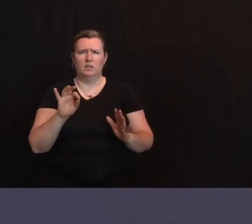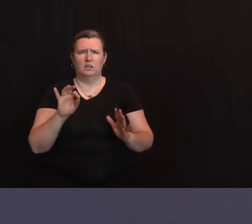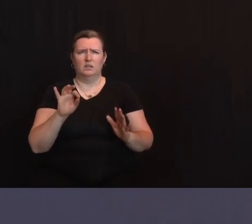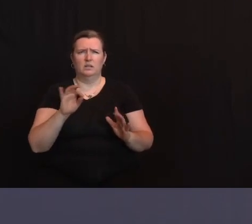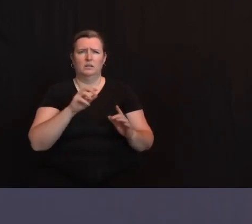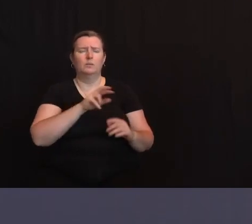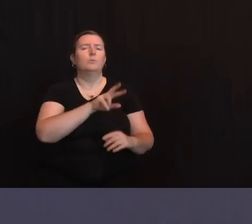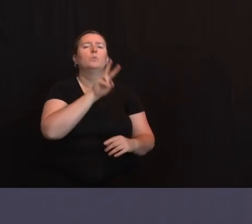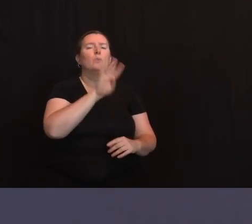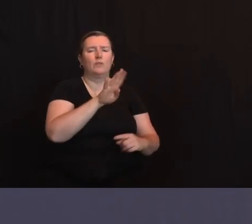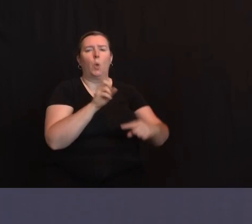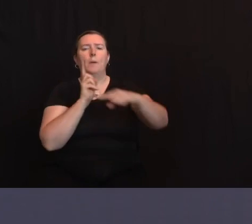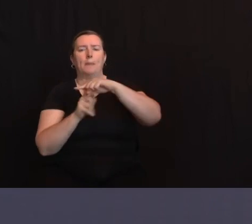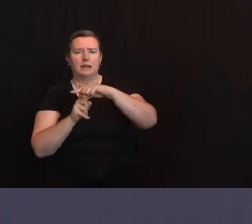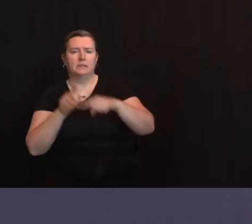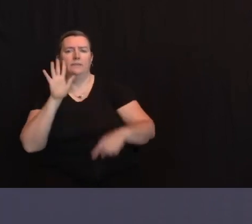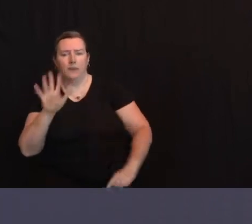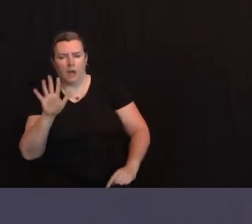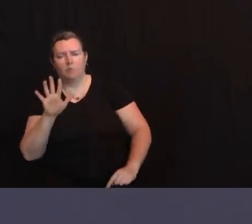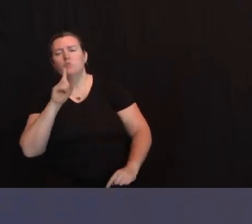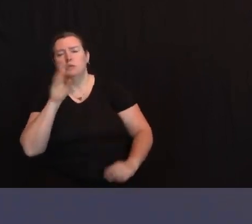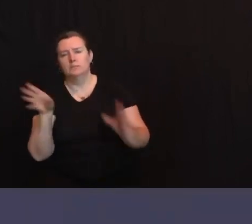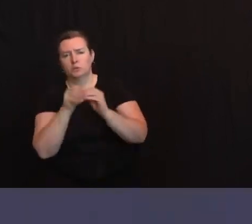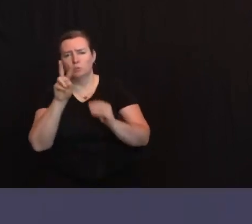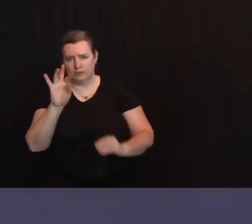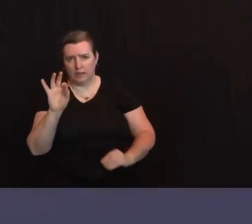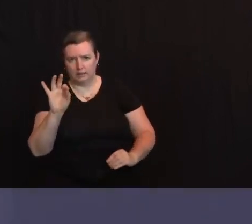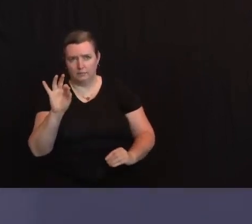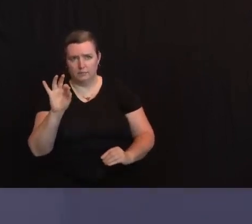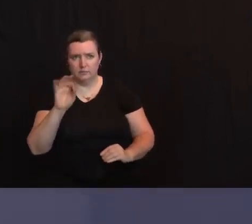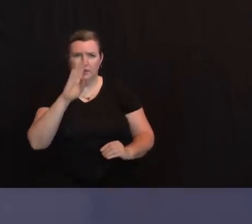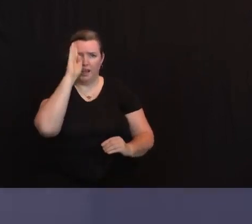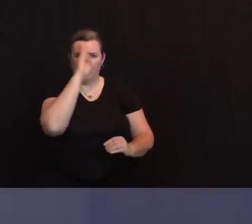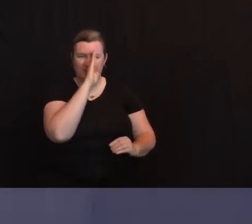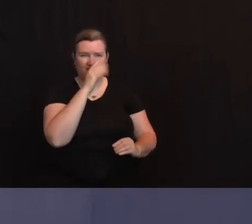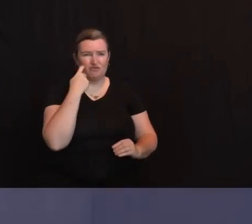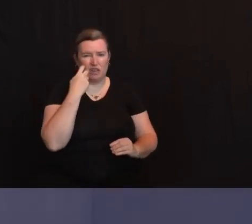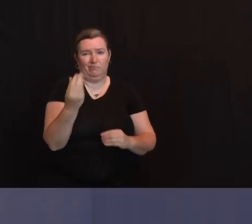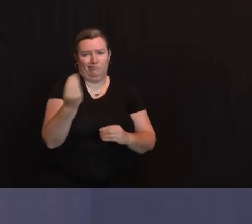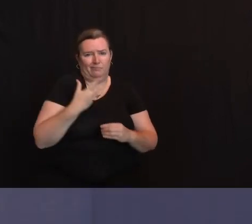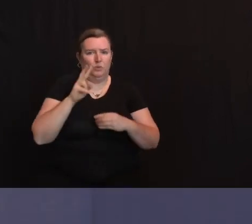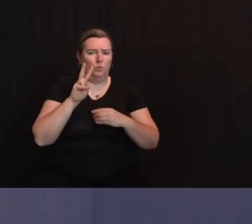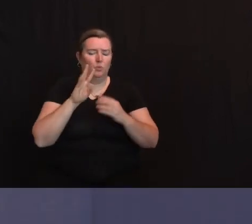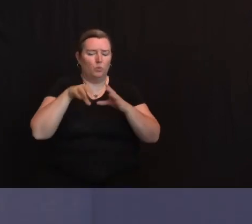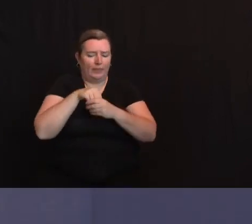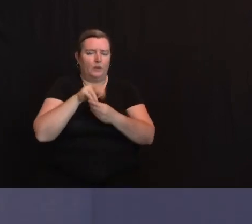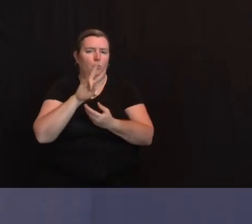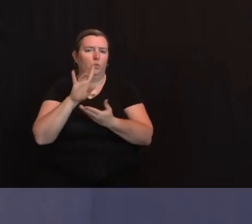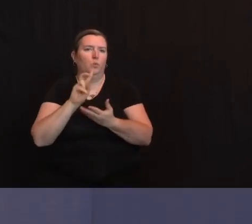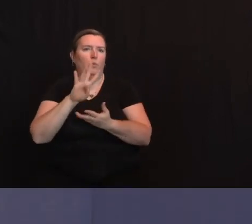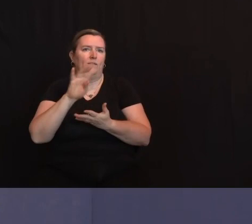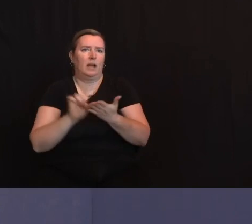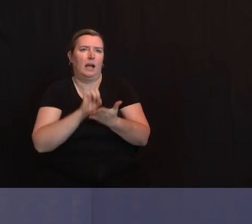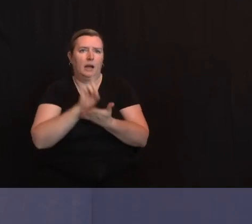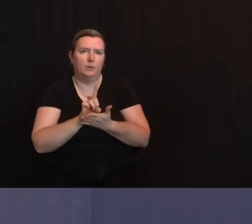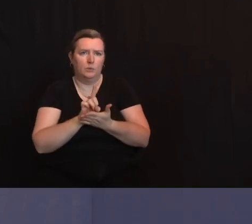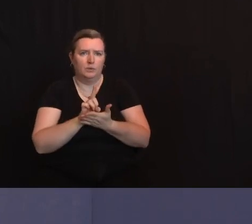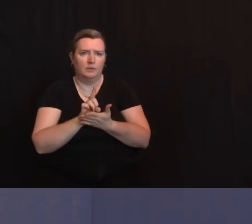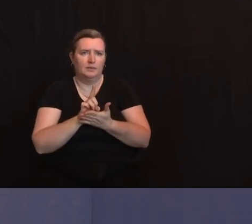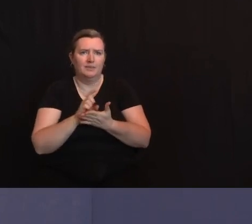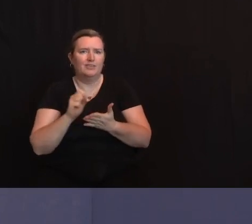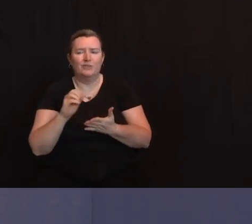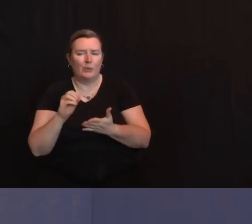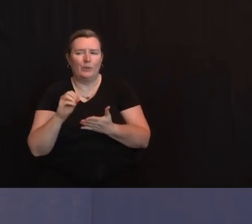5. The 5 of the hospitals within the last 24 hours are not counted in the